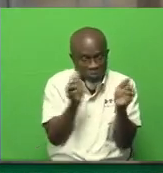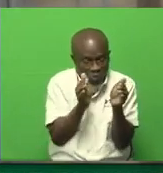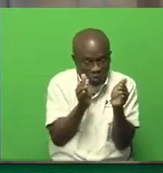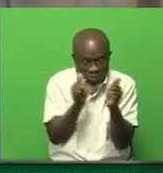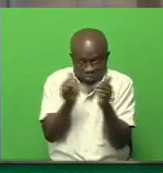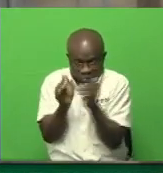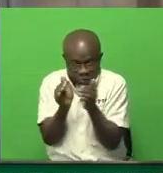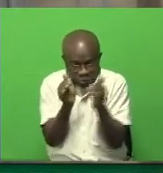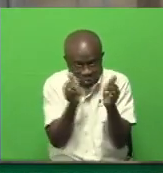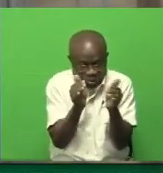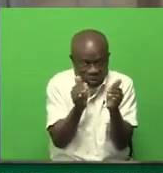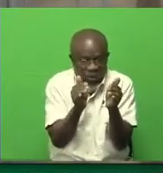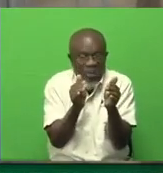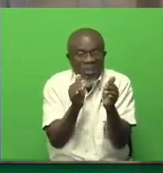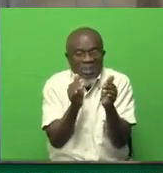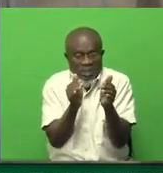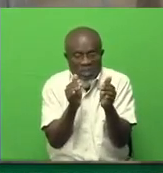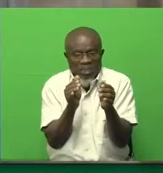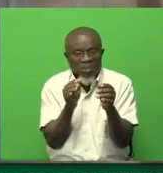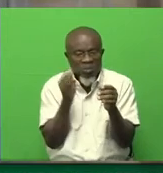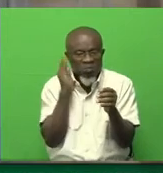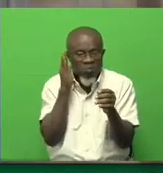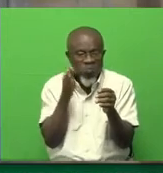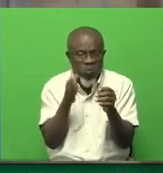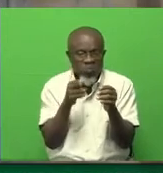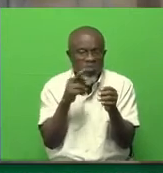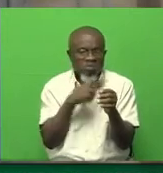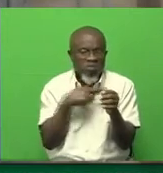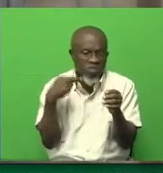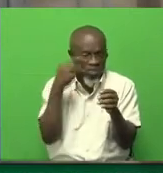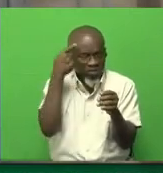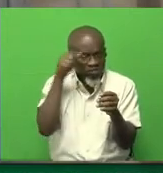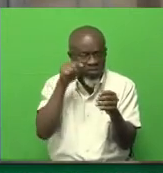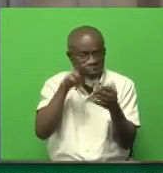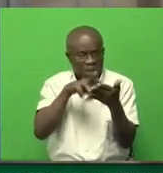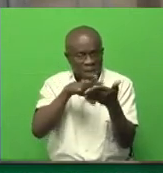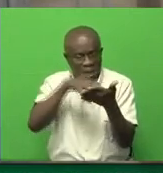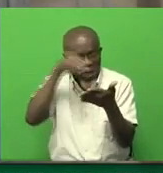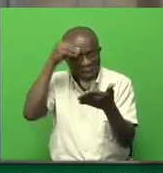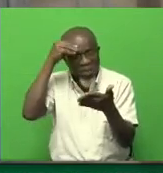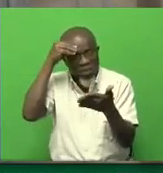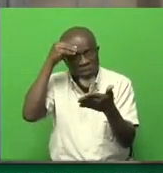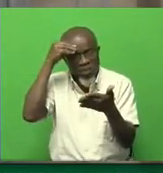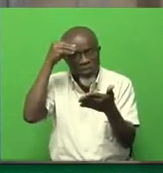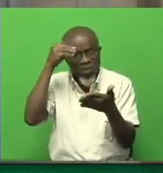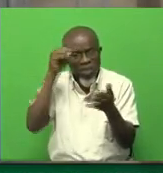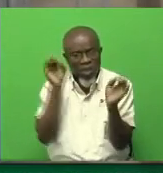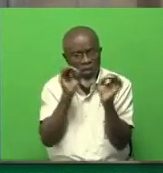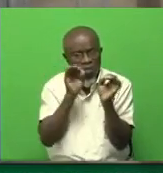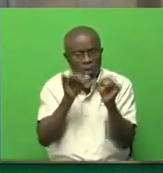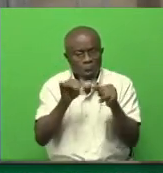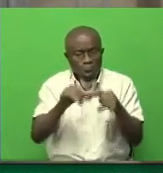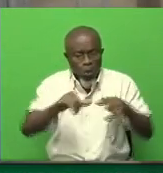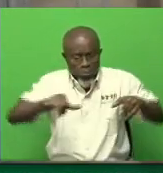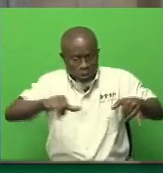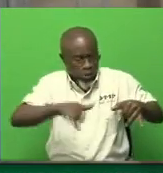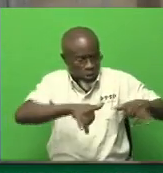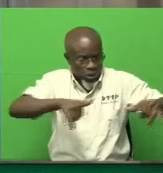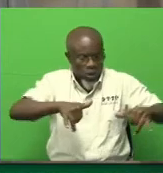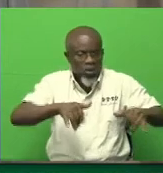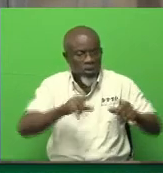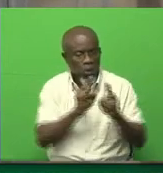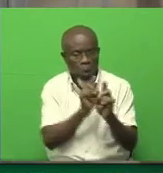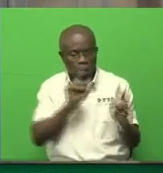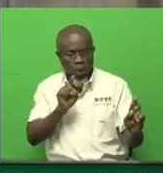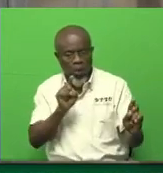sizes affect the ability to learn and the rooms offer no distant sin between the students which prevents social